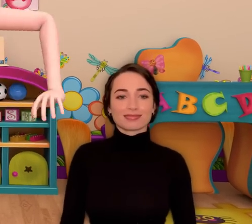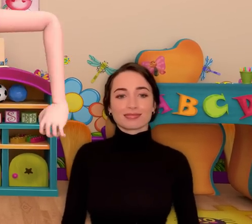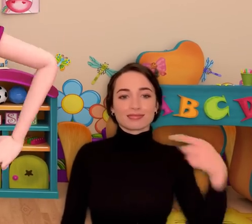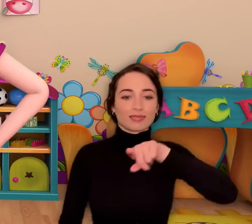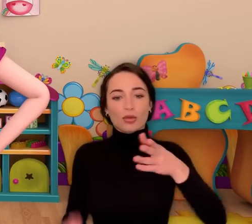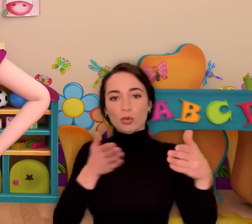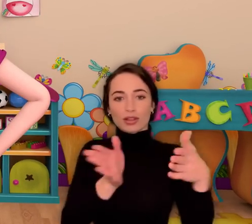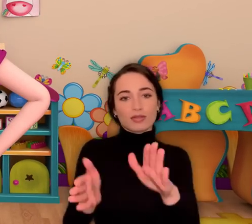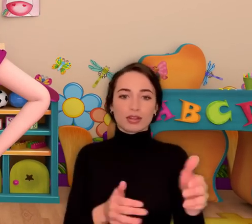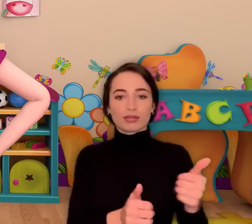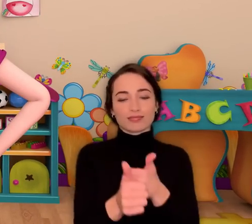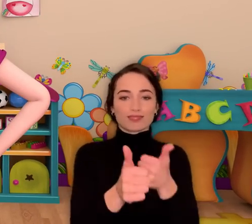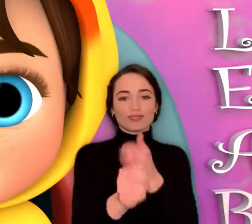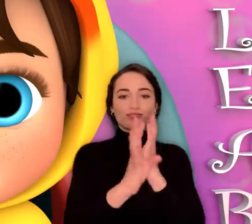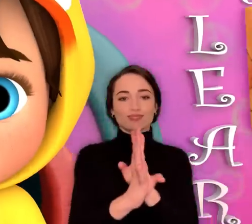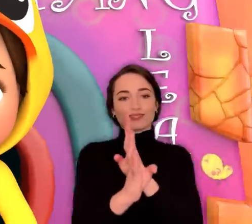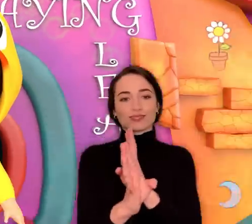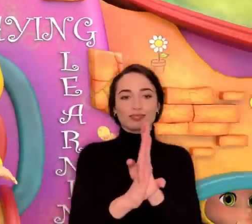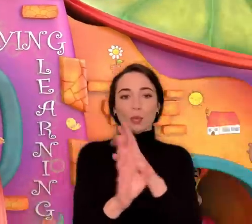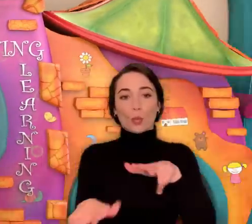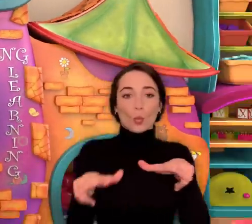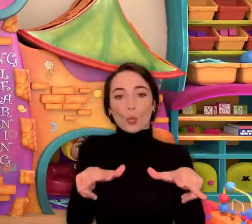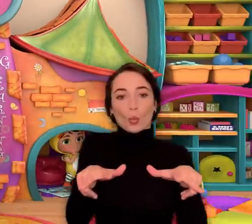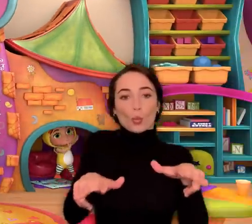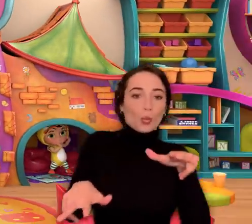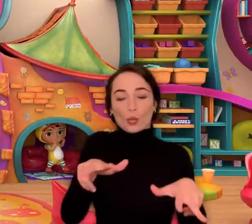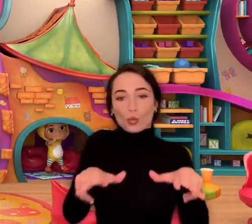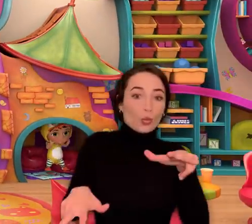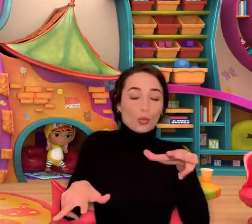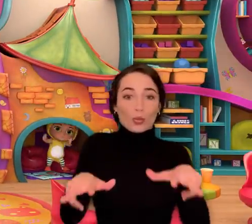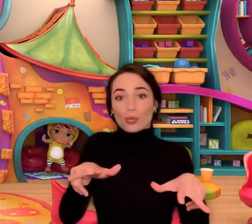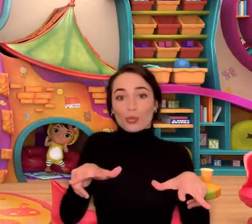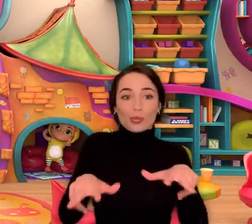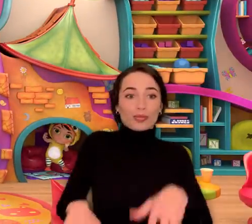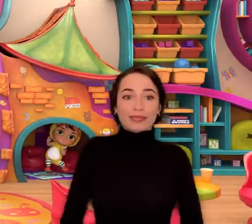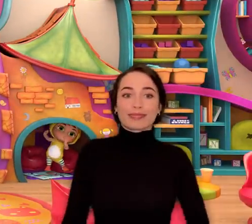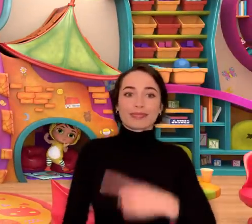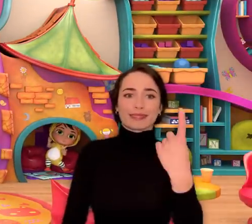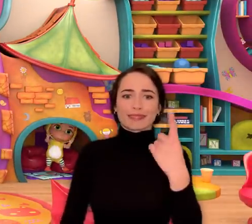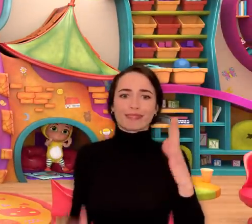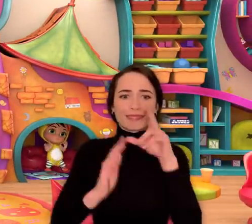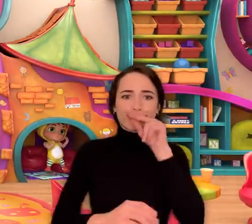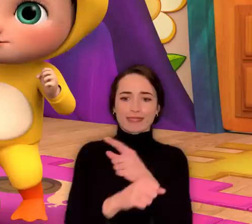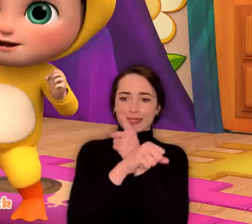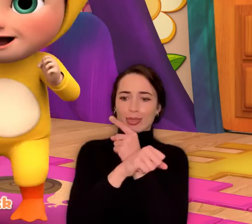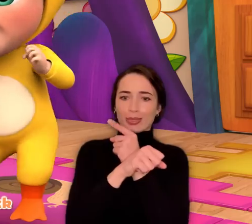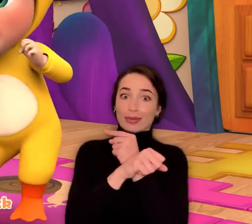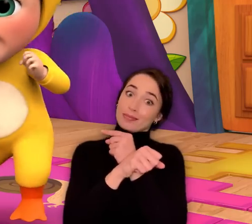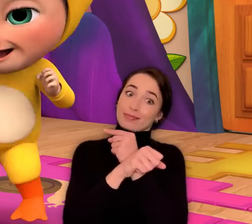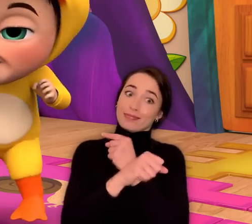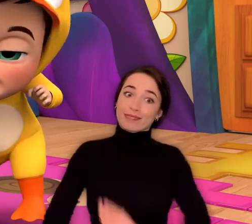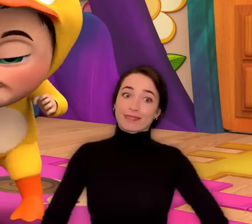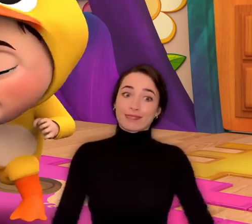down to the river they would go Wibble wobble wiggle wobble two went fro but the one little duck with